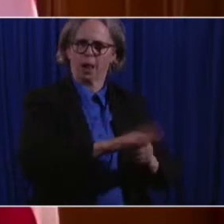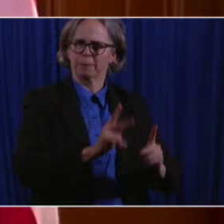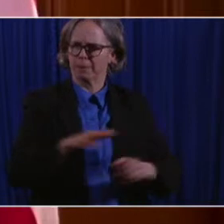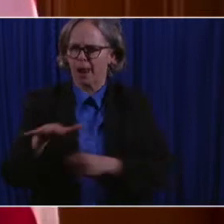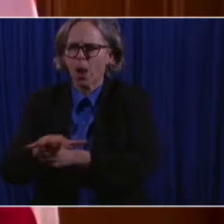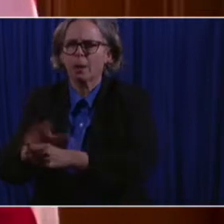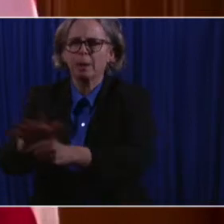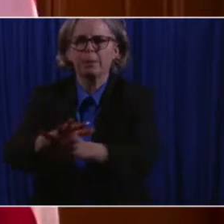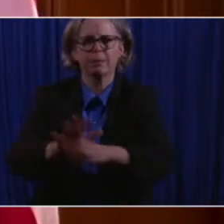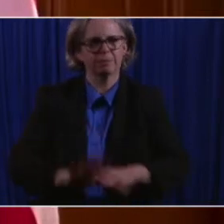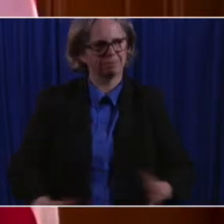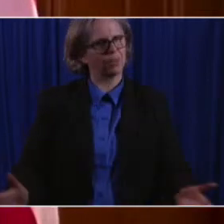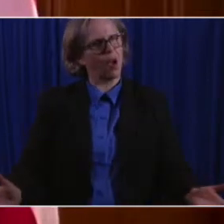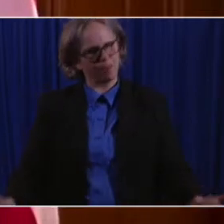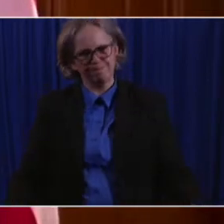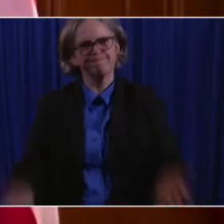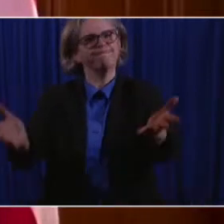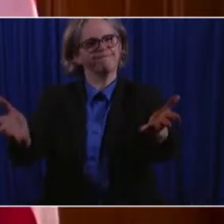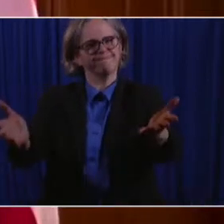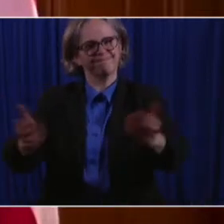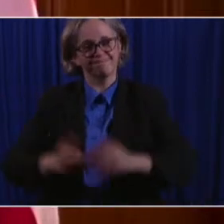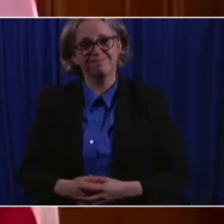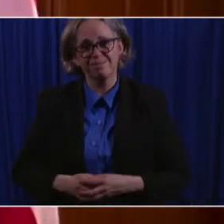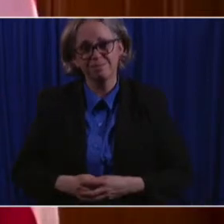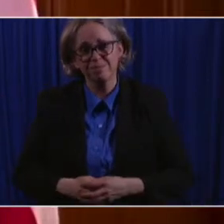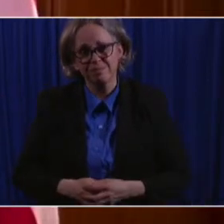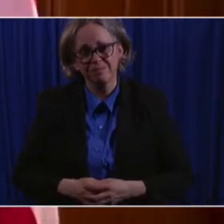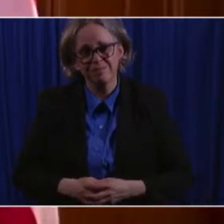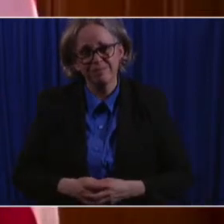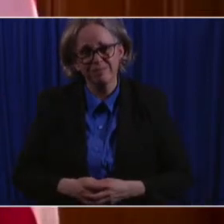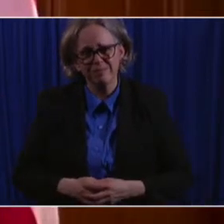and I know, saw a picture, you got your